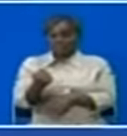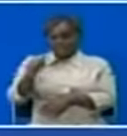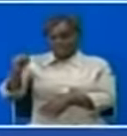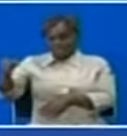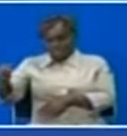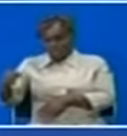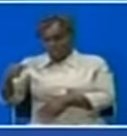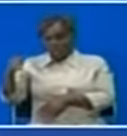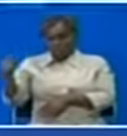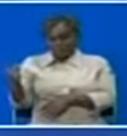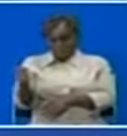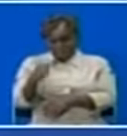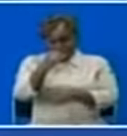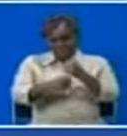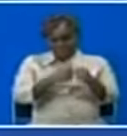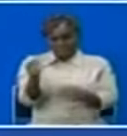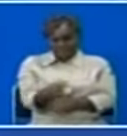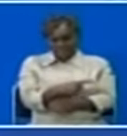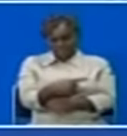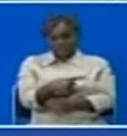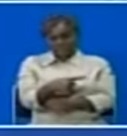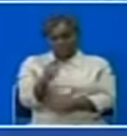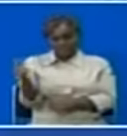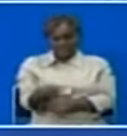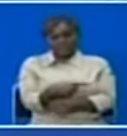and remains a strategic partner for BMG Holdings.